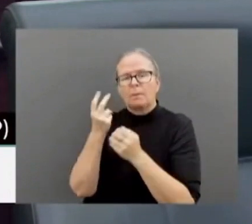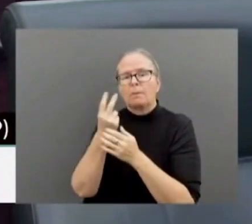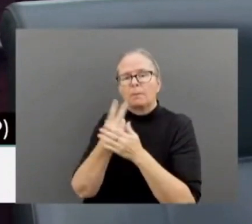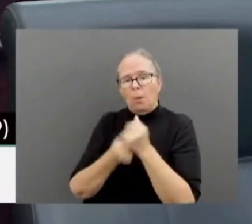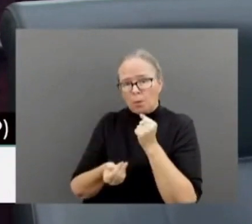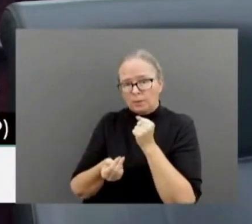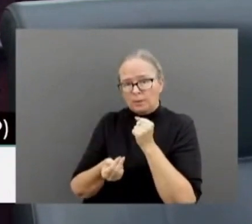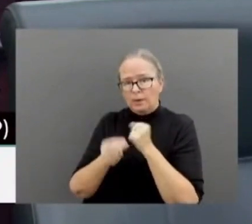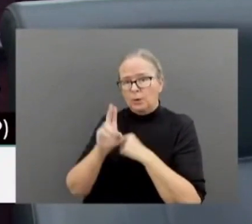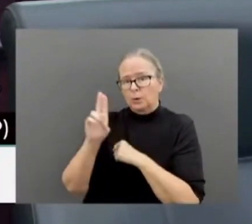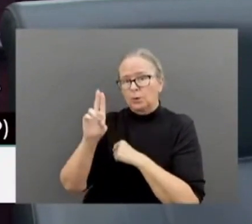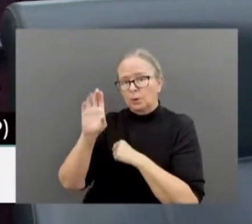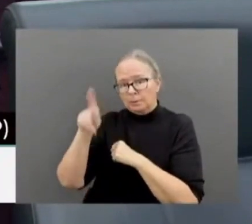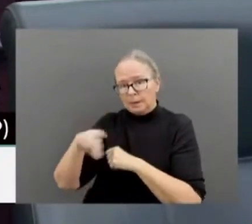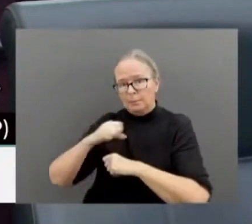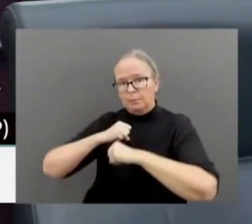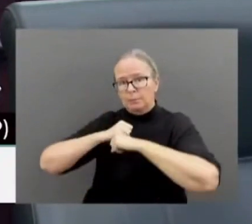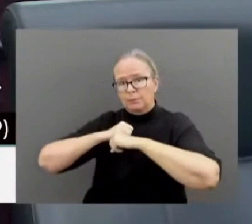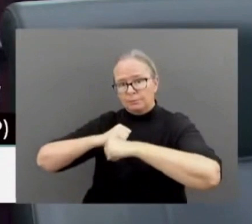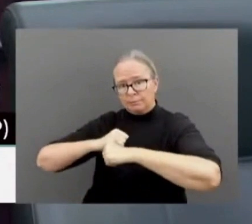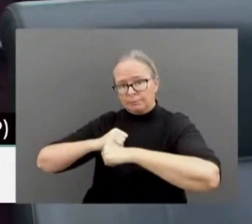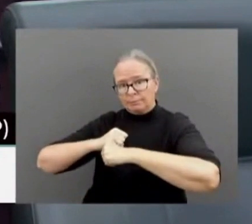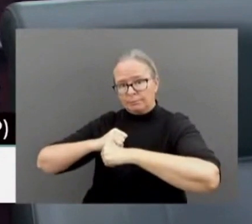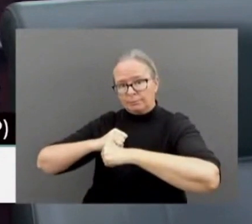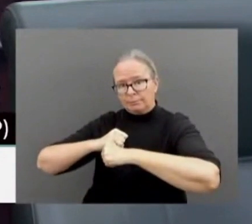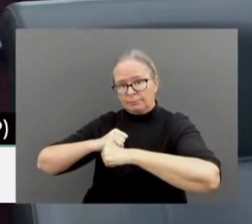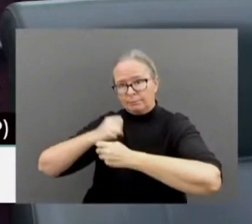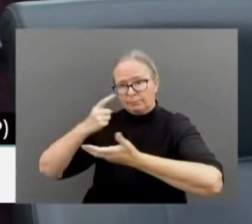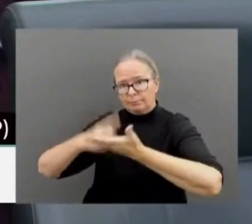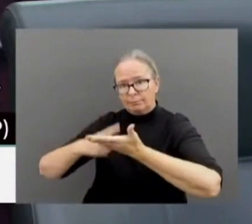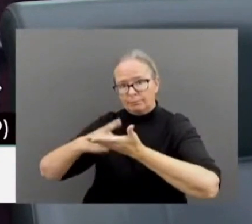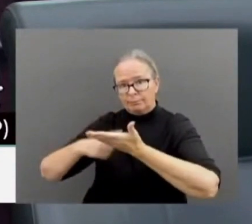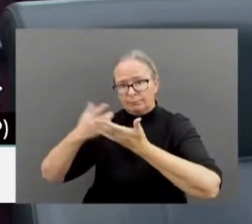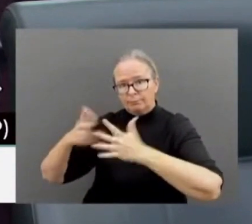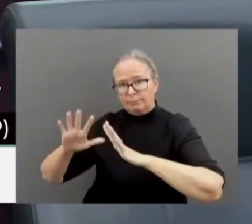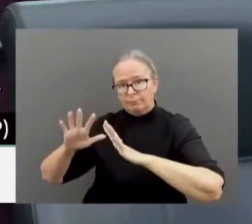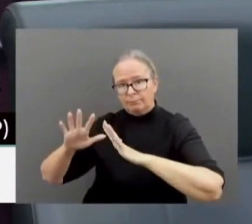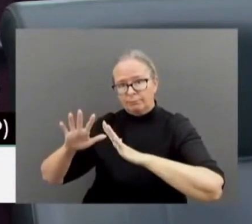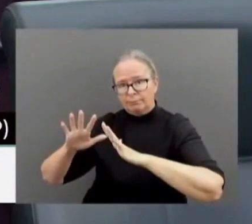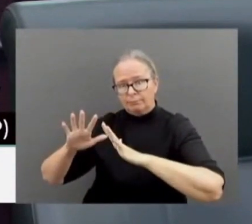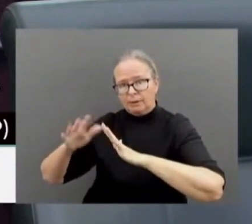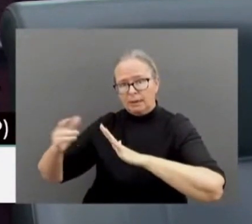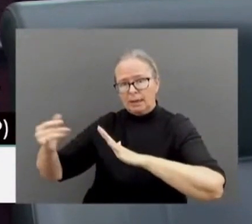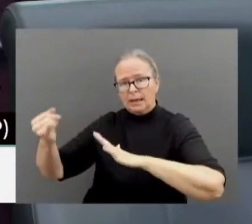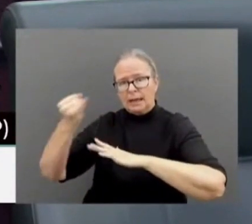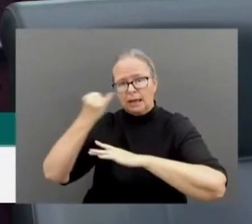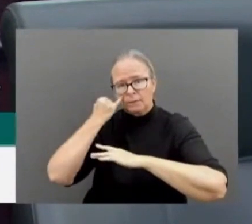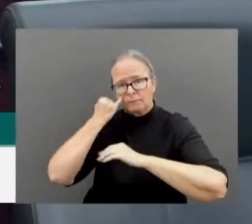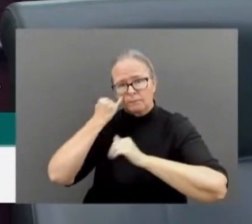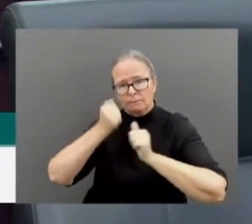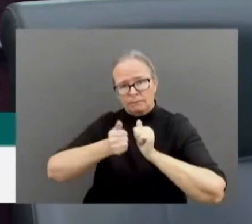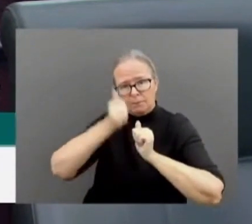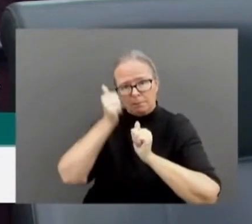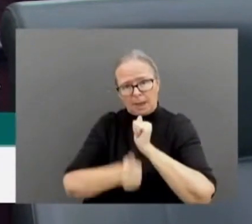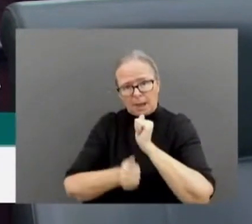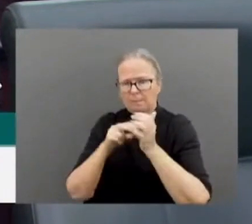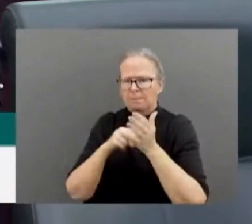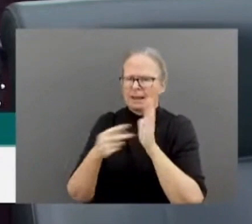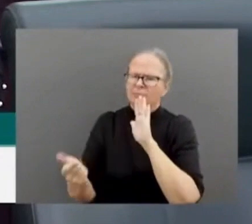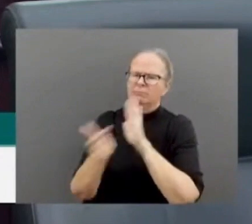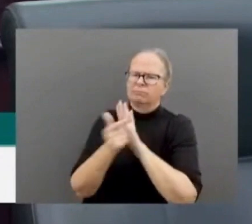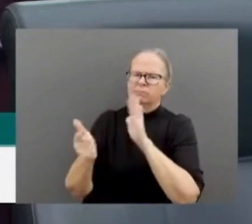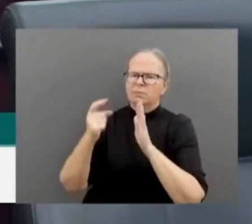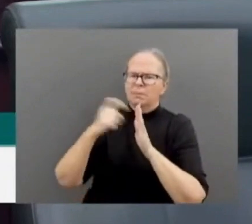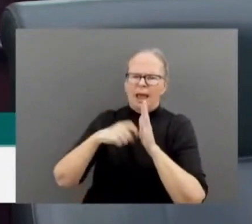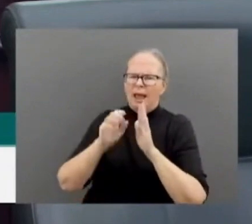North Back is exploring would be illegal had that legislation been passed. Why is it that this government has ignored the guidance of industry